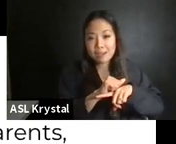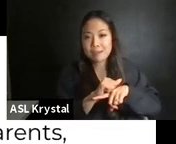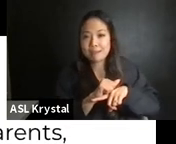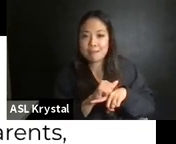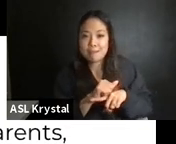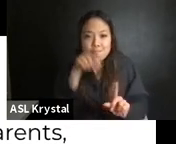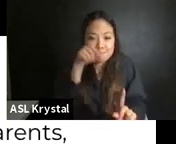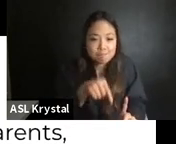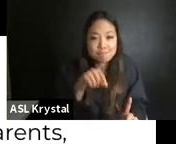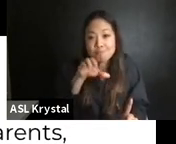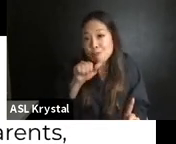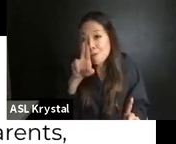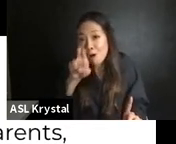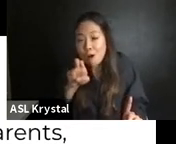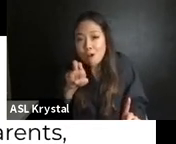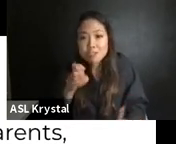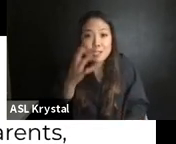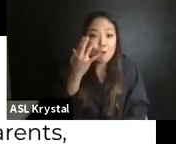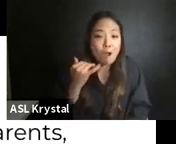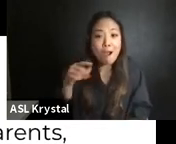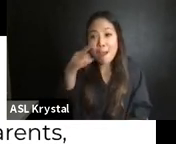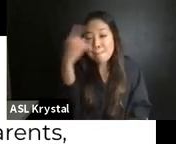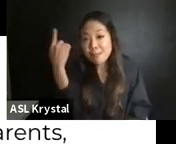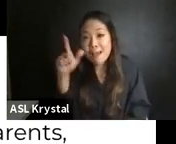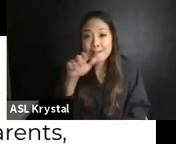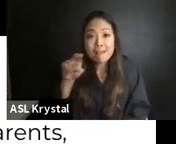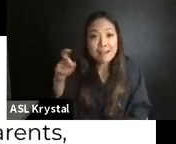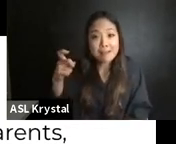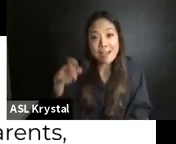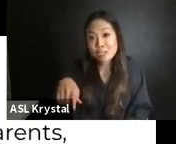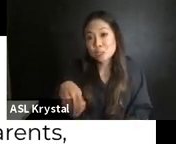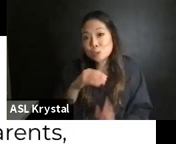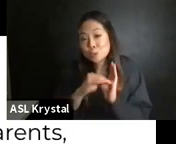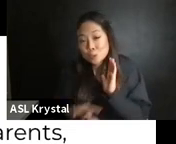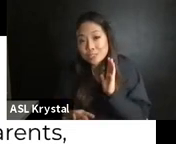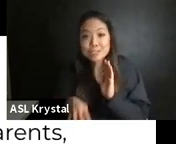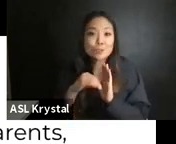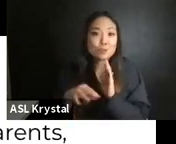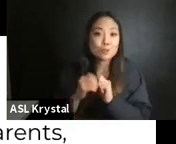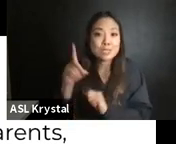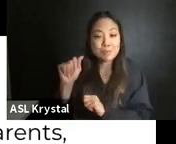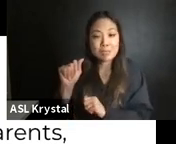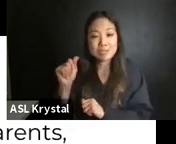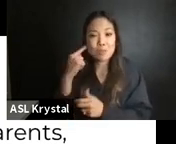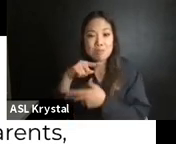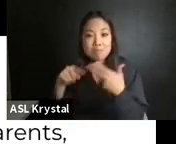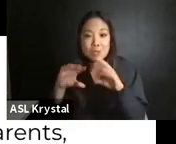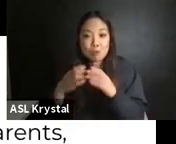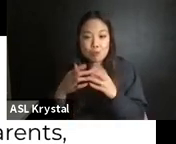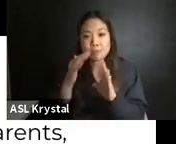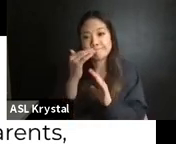cause analysis of why black and latin students latinx students and students with disabilities experience disproportional